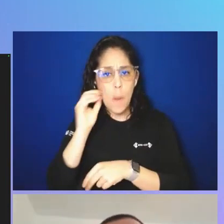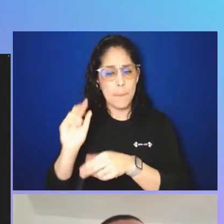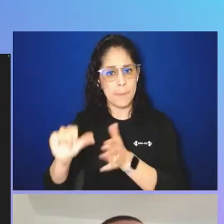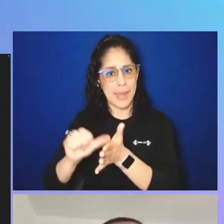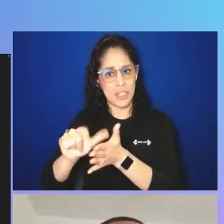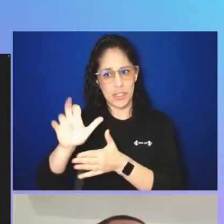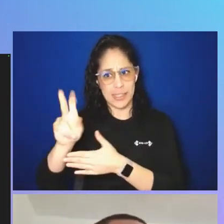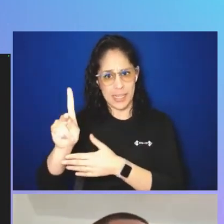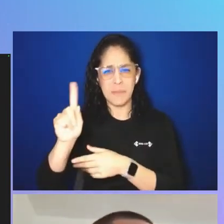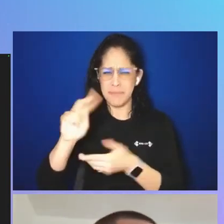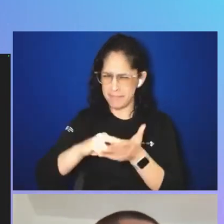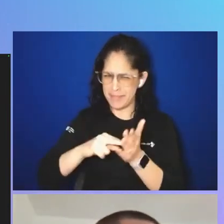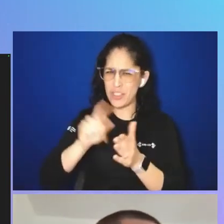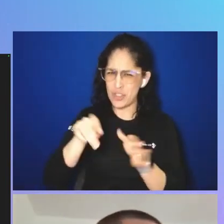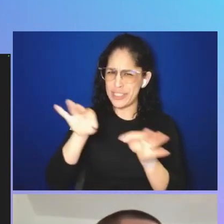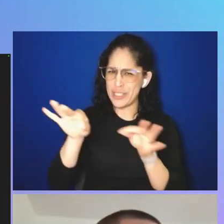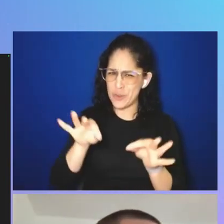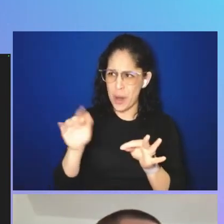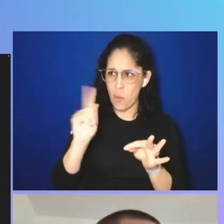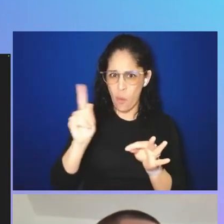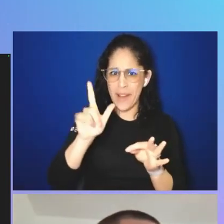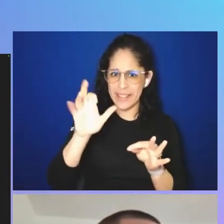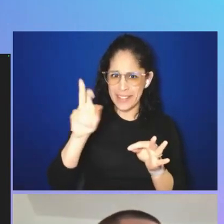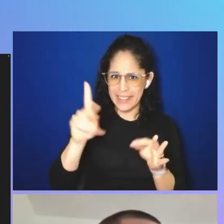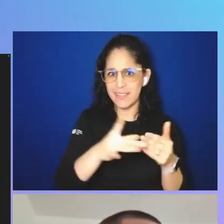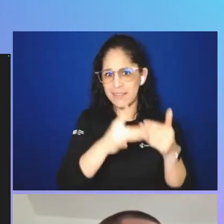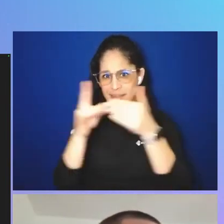is, if you go into the W3C's